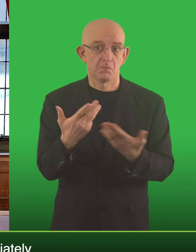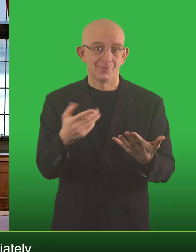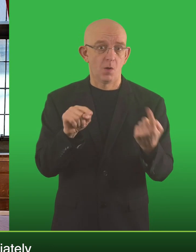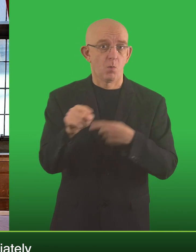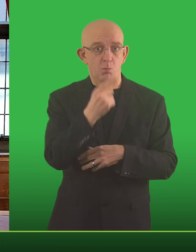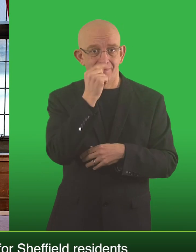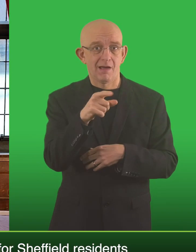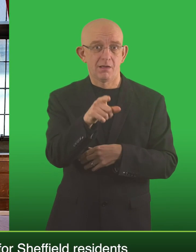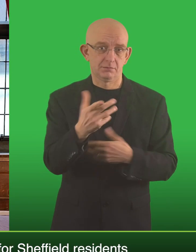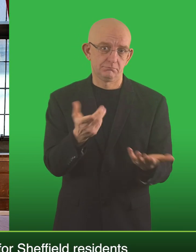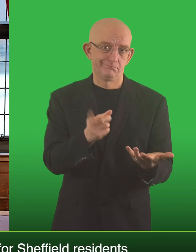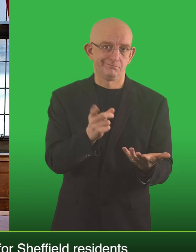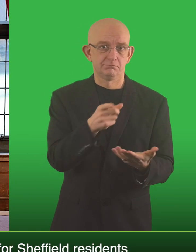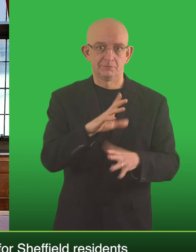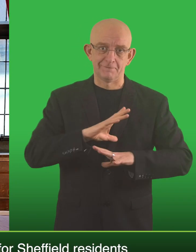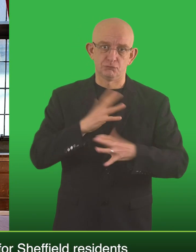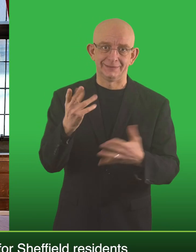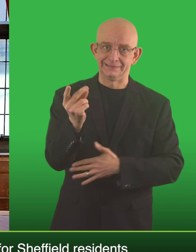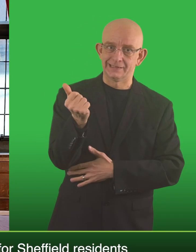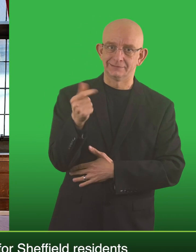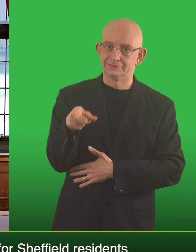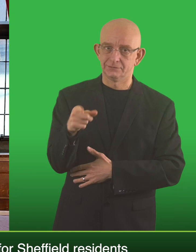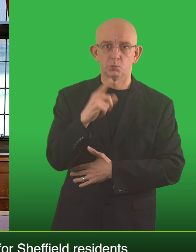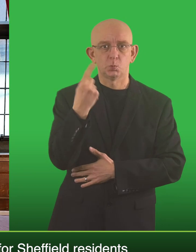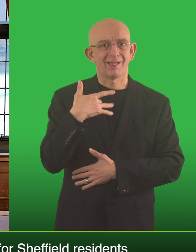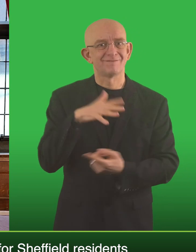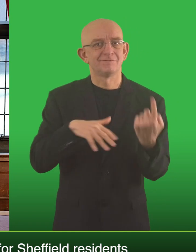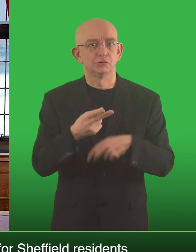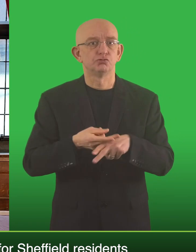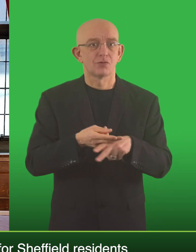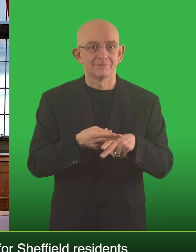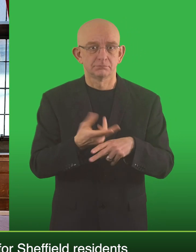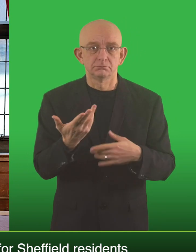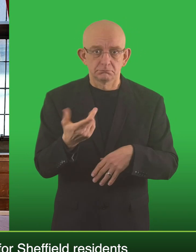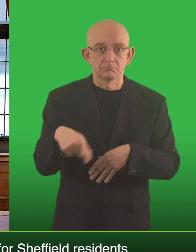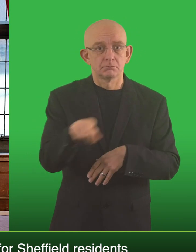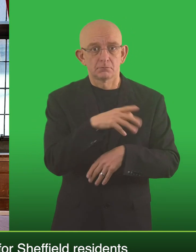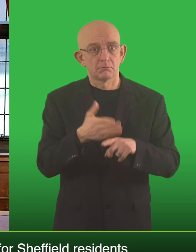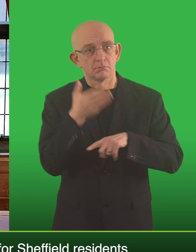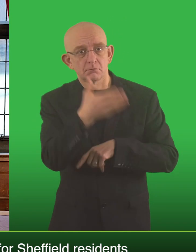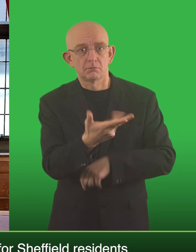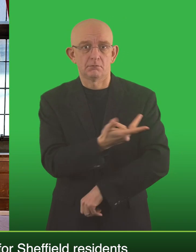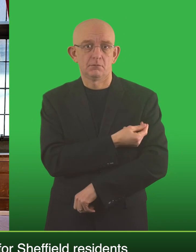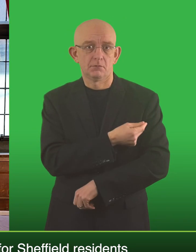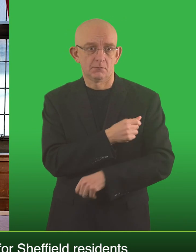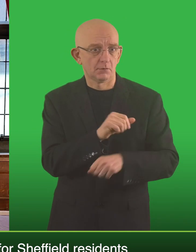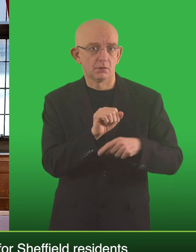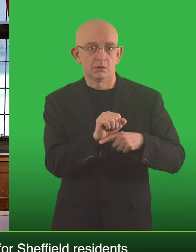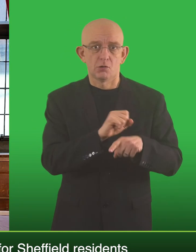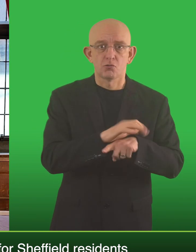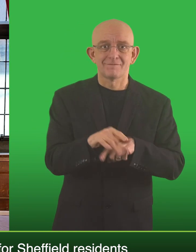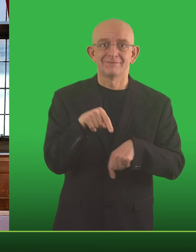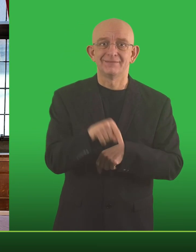scheme. The clue is in the title. A free taxi service for Sheffield residents to and or from COVID